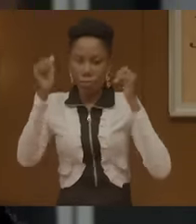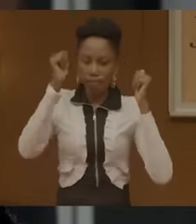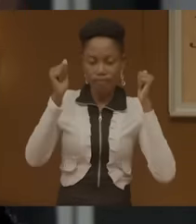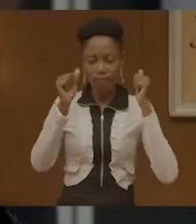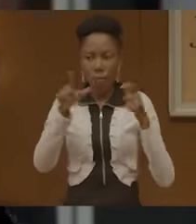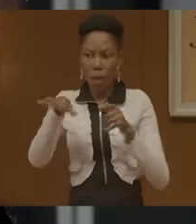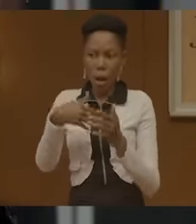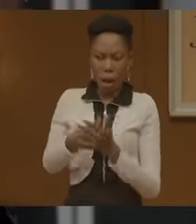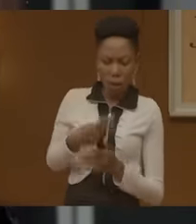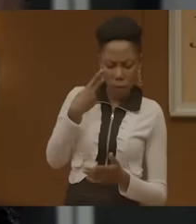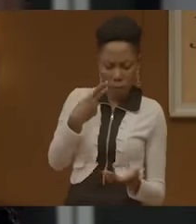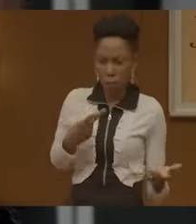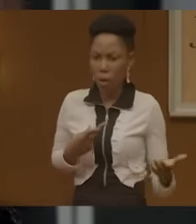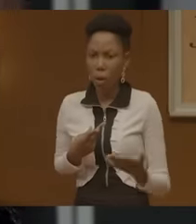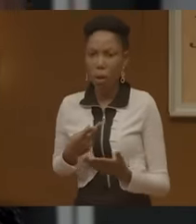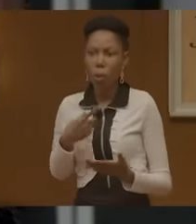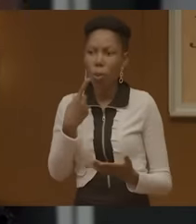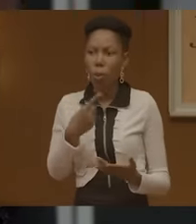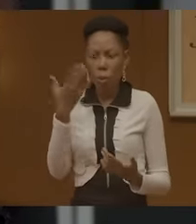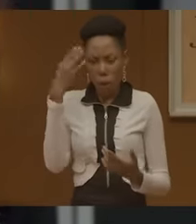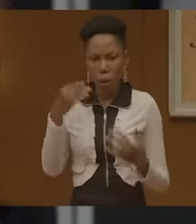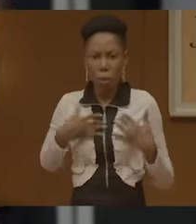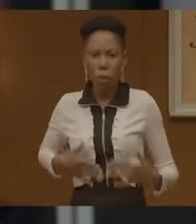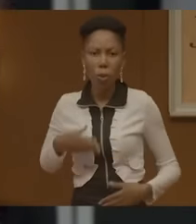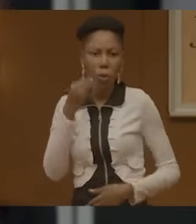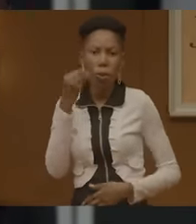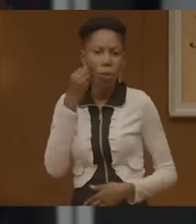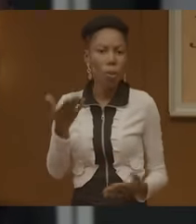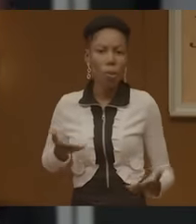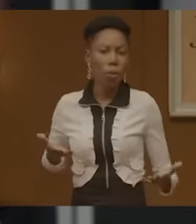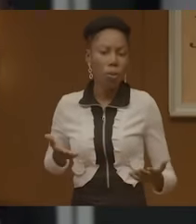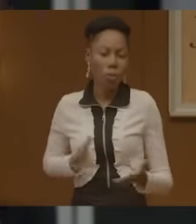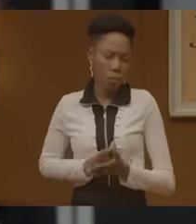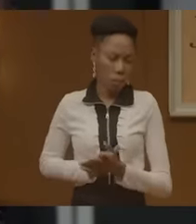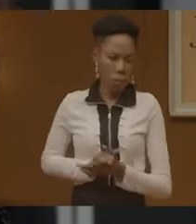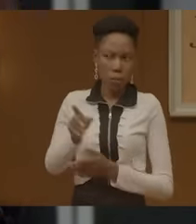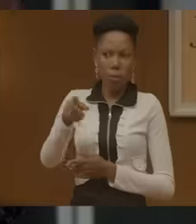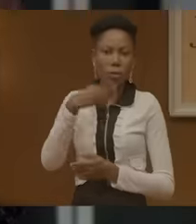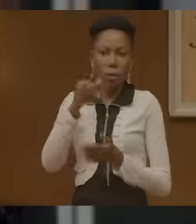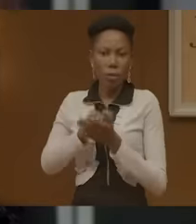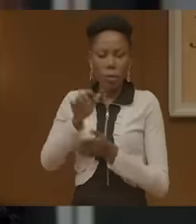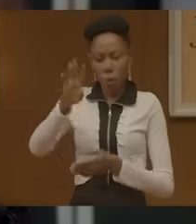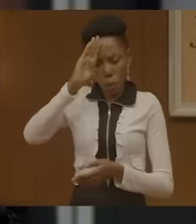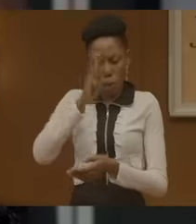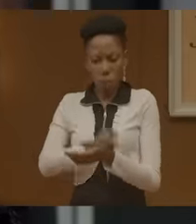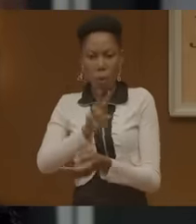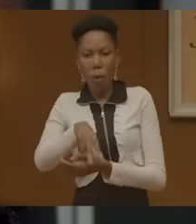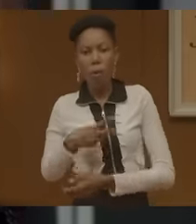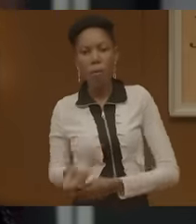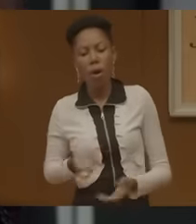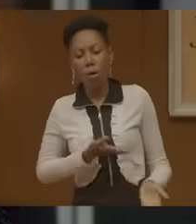I didn't meet anybody at home. And I said, nobody's at home. Where are my children? So my neighbor now told me that your son fainted, though, that they rushed him